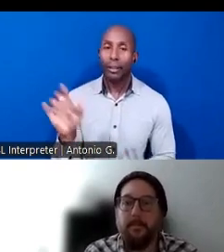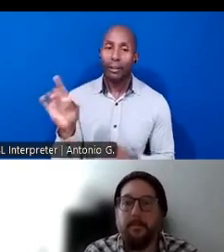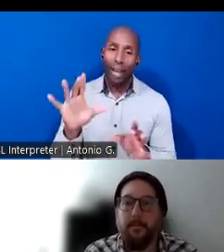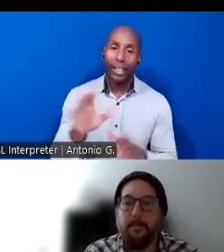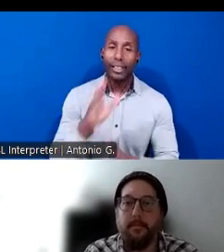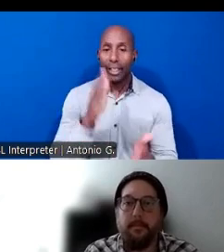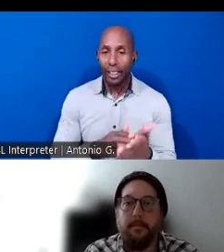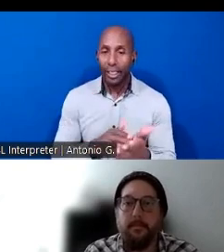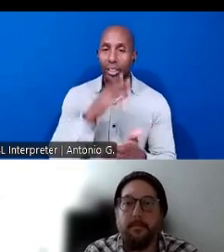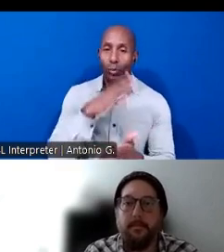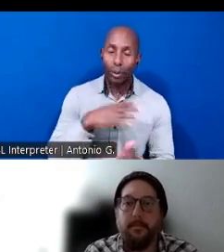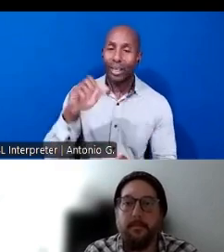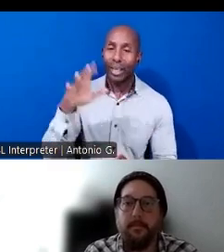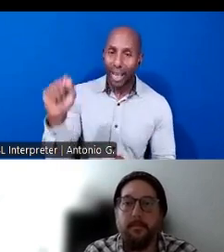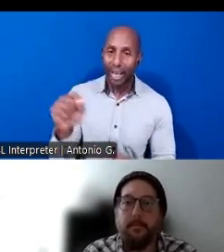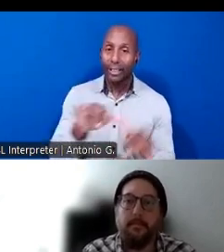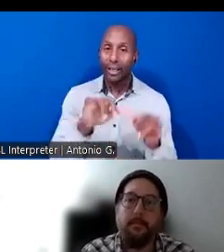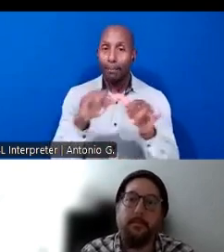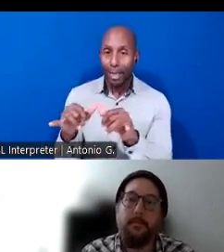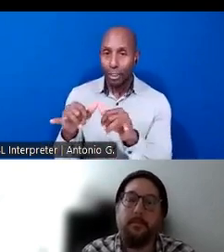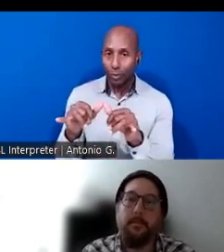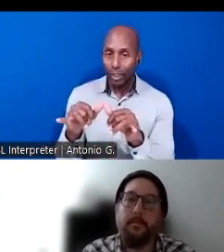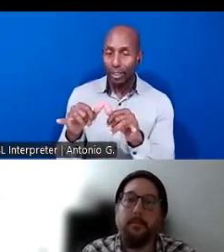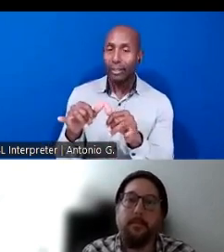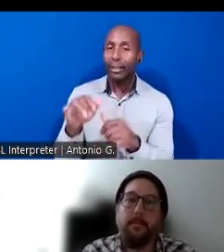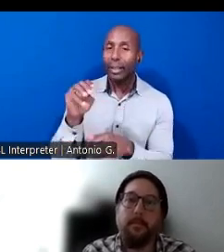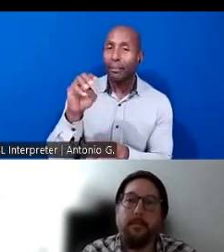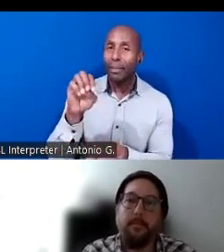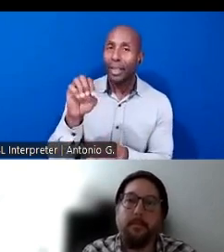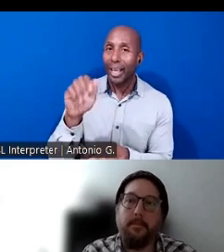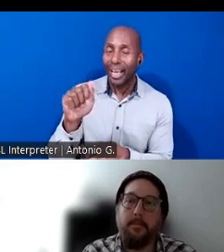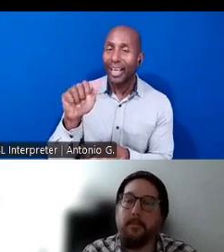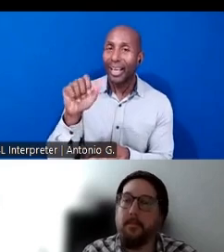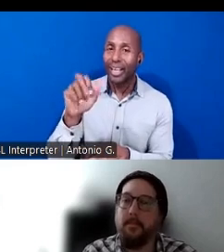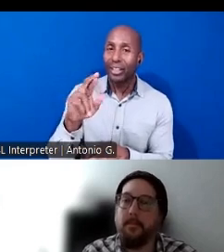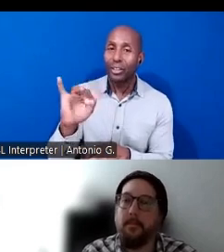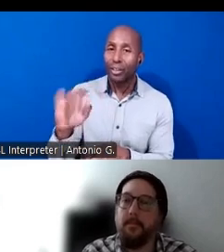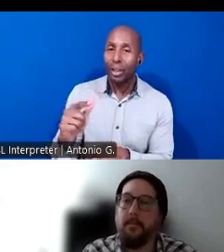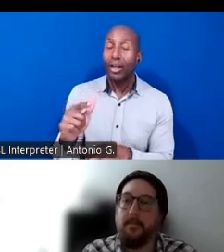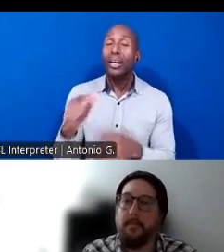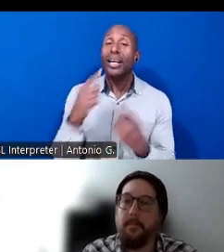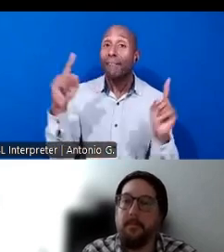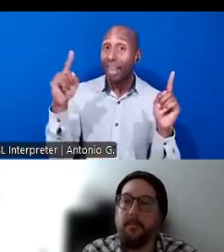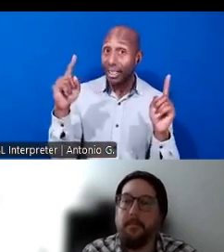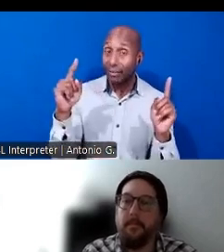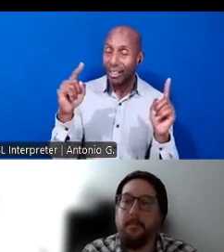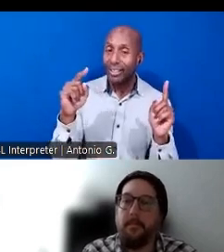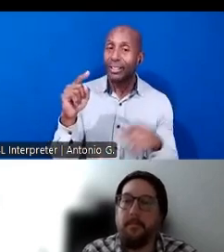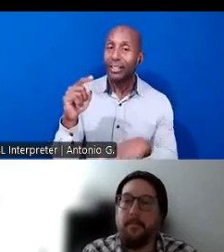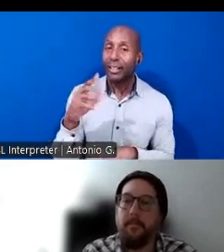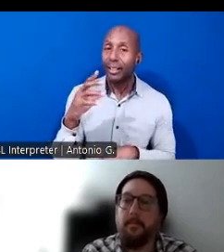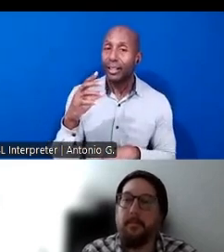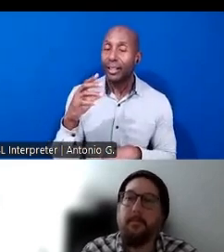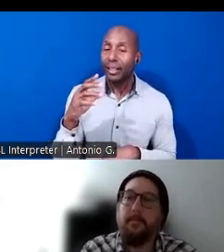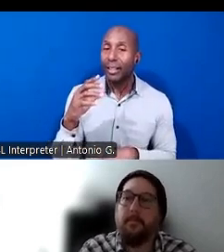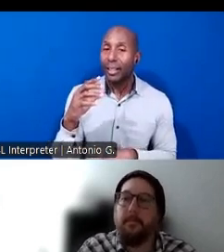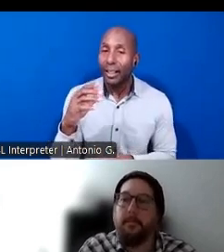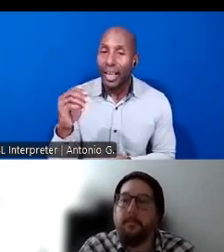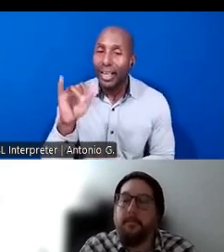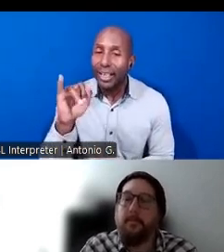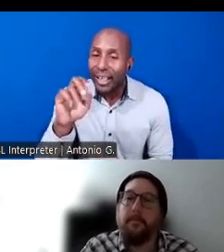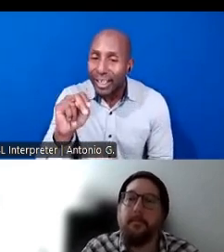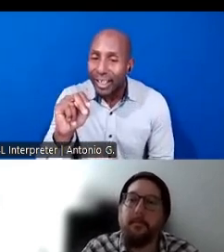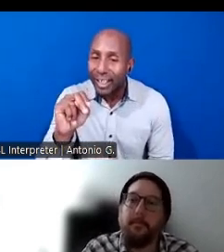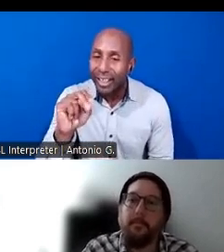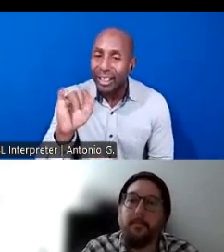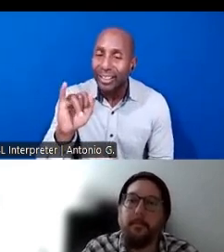Initiative. We like to say we're your partners in performance reporting. And so we ourselves are OVW Technical